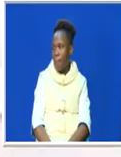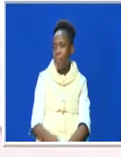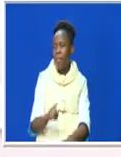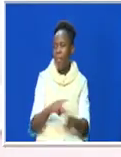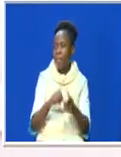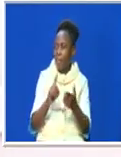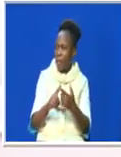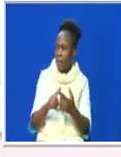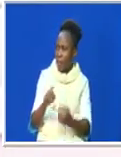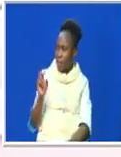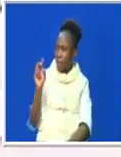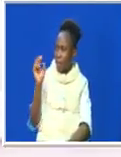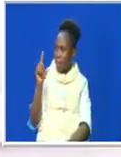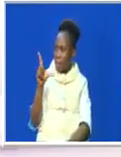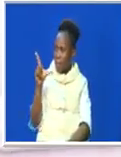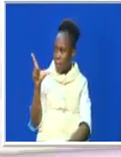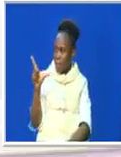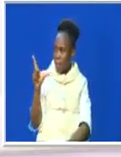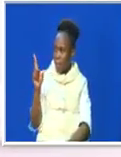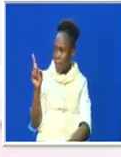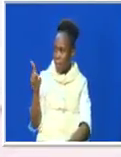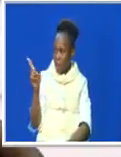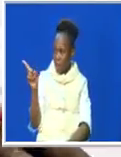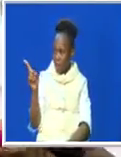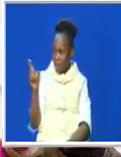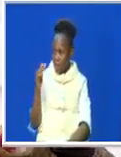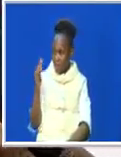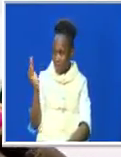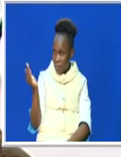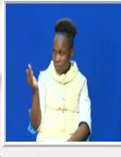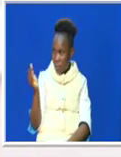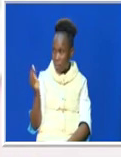This one is slightly bigger than this one.